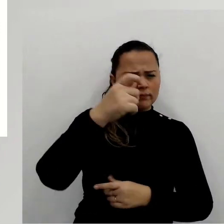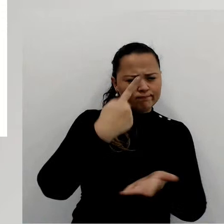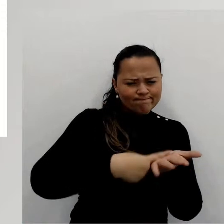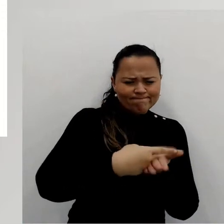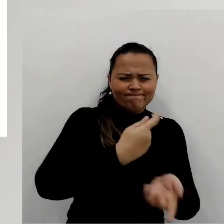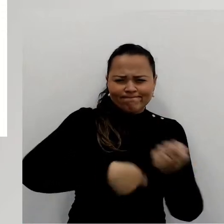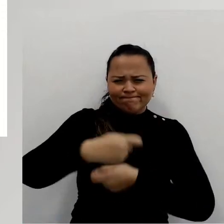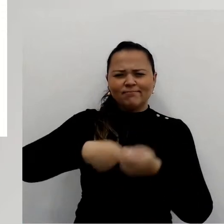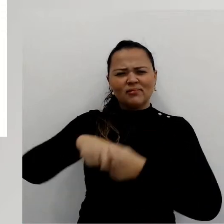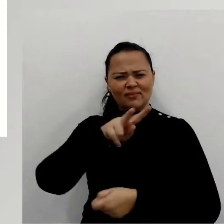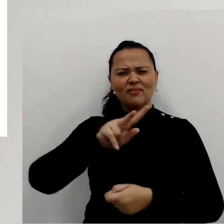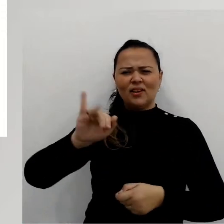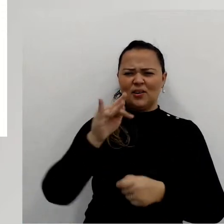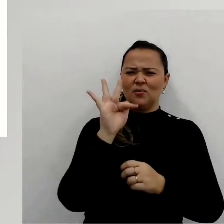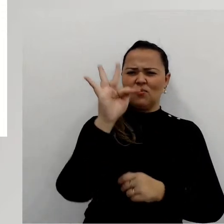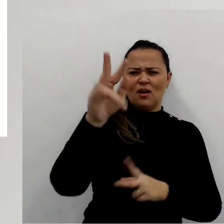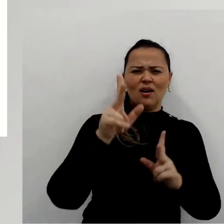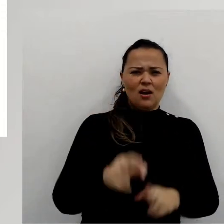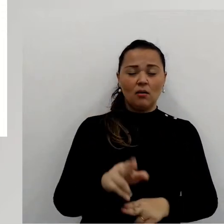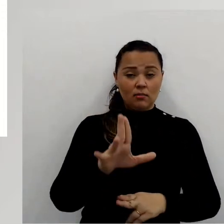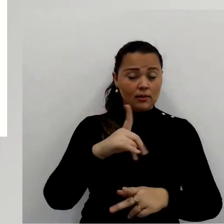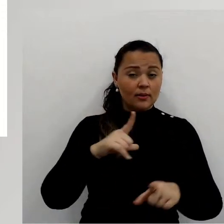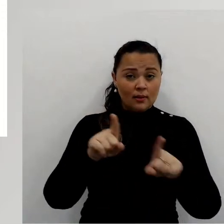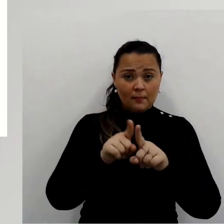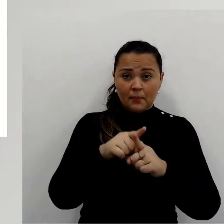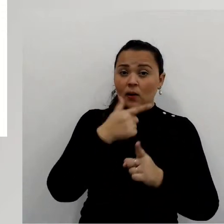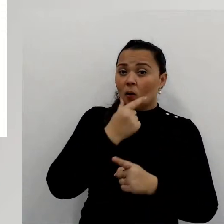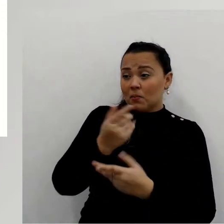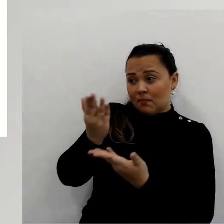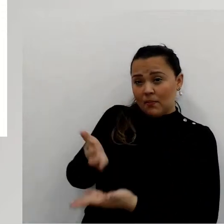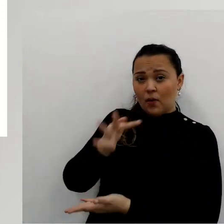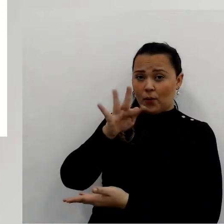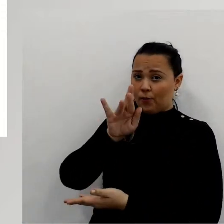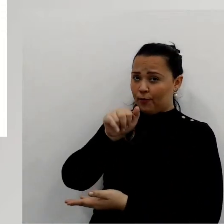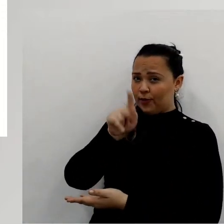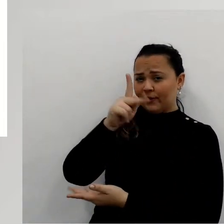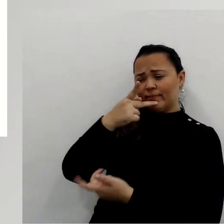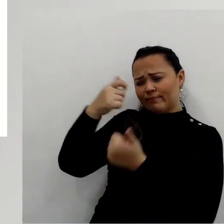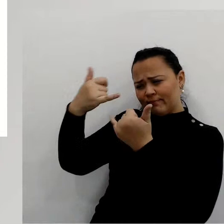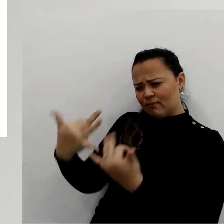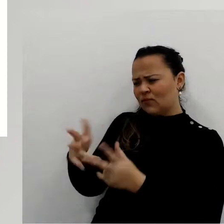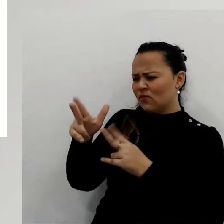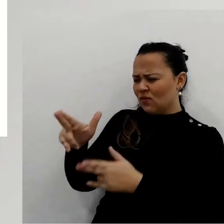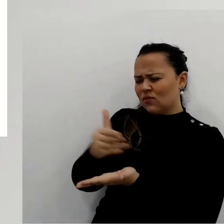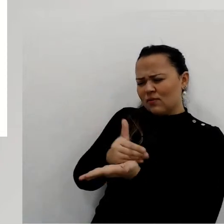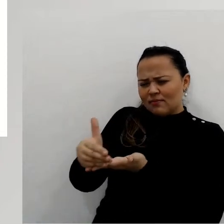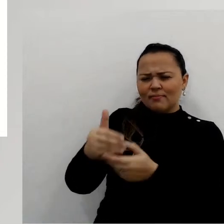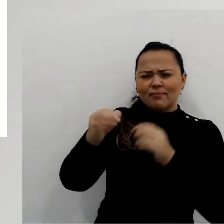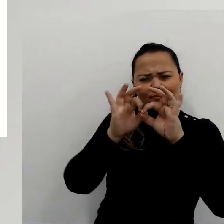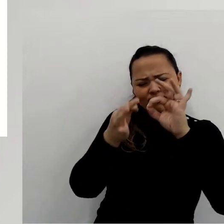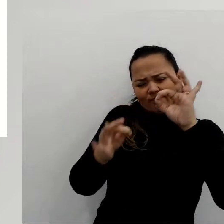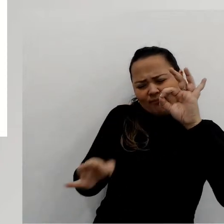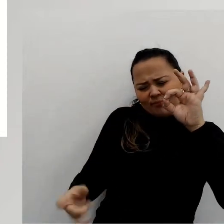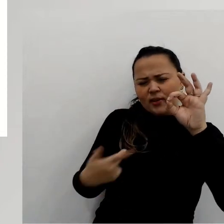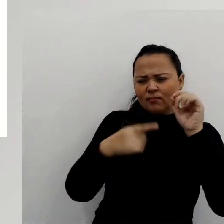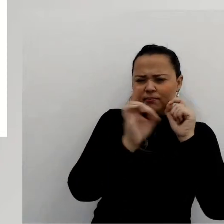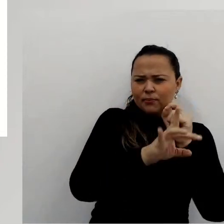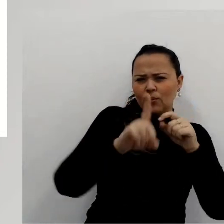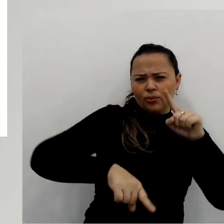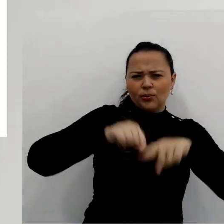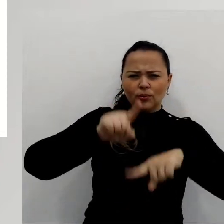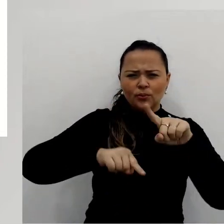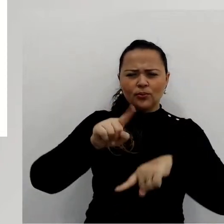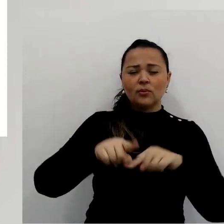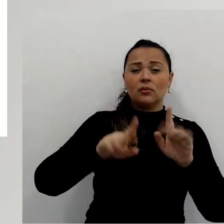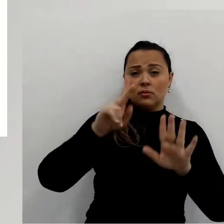Additionally, and Frank talked about this a little bit as he started talking about individual products, but really there are two different types of